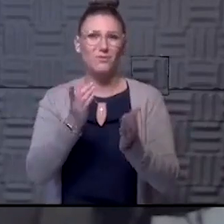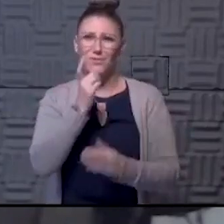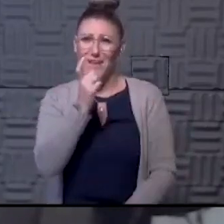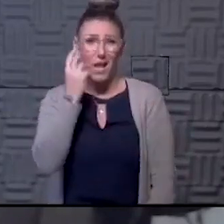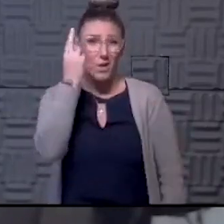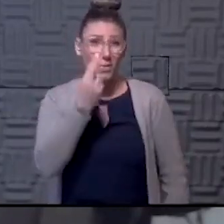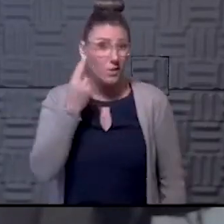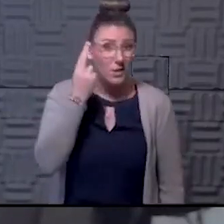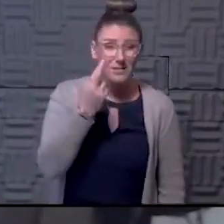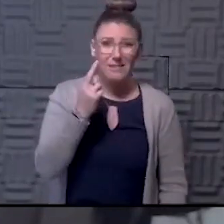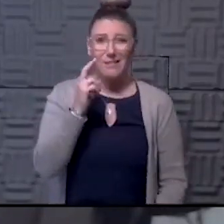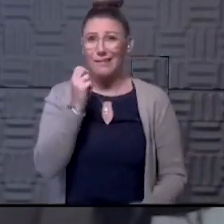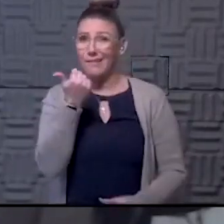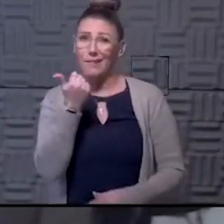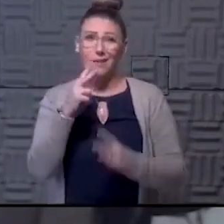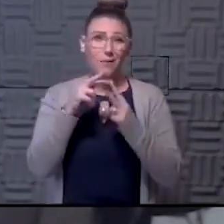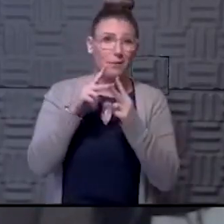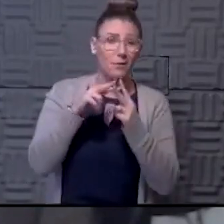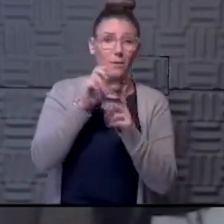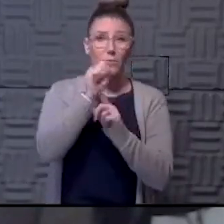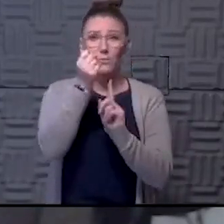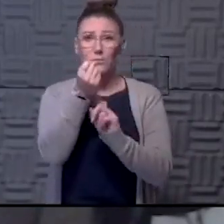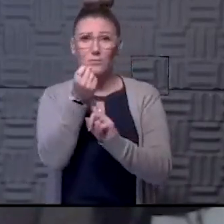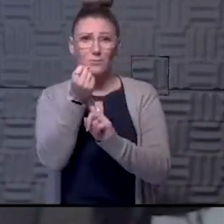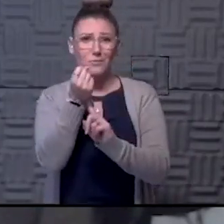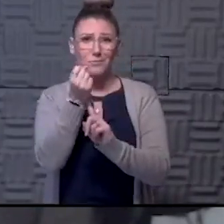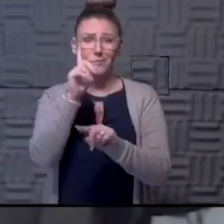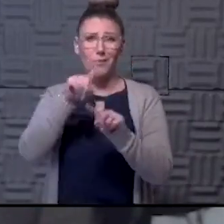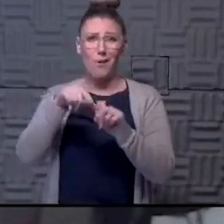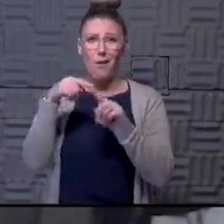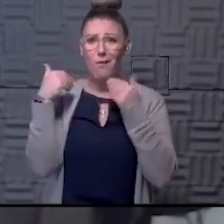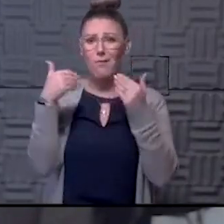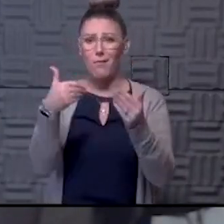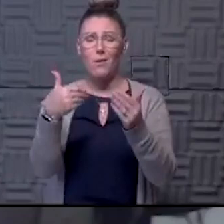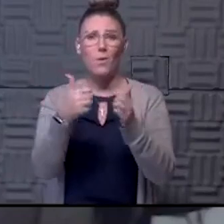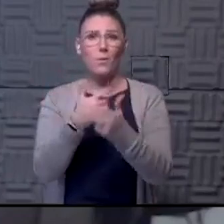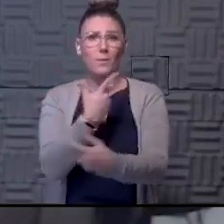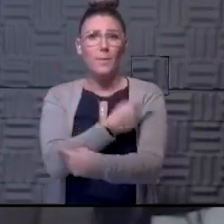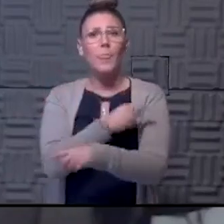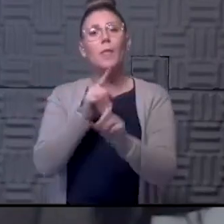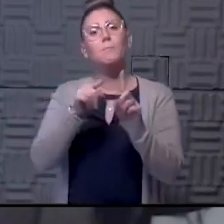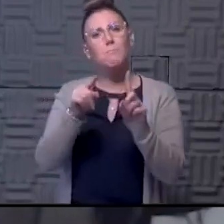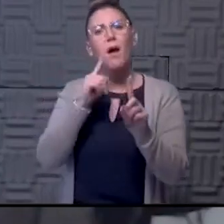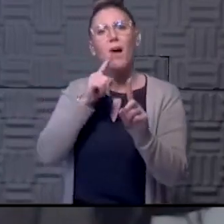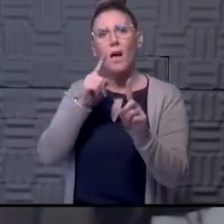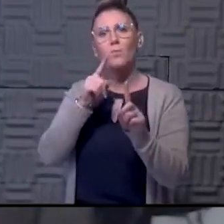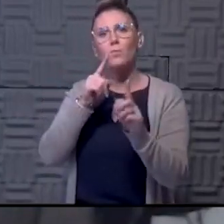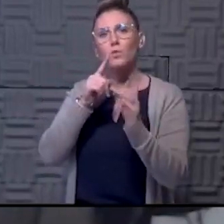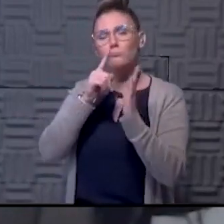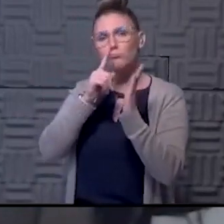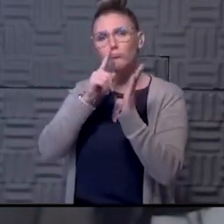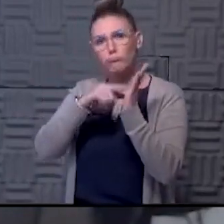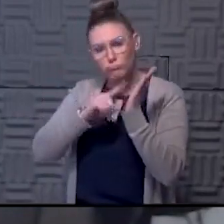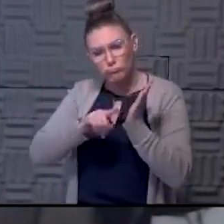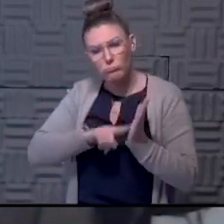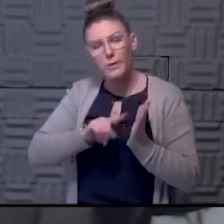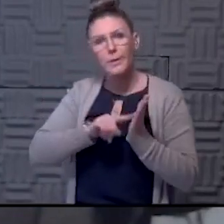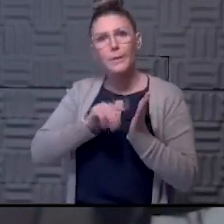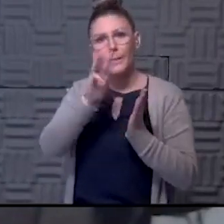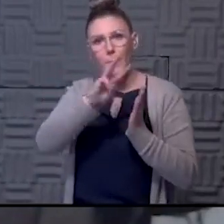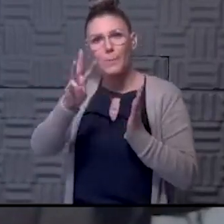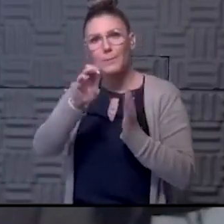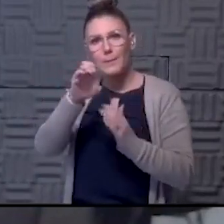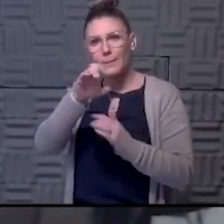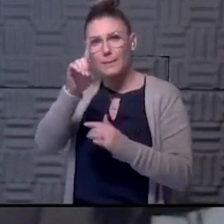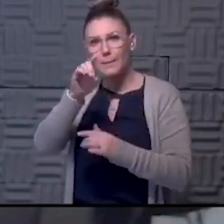reason in either case that you couldn't go ahead with the vaccination. But definitely look at the CDC website. They are rapidly updating things,